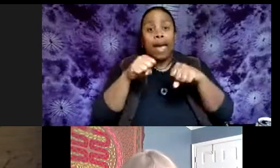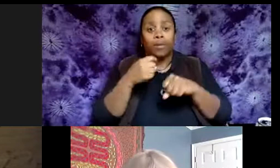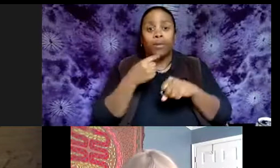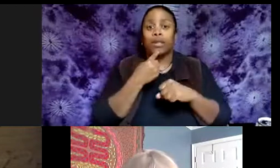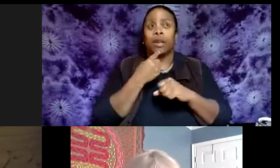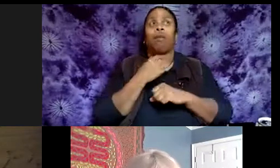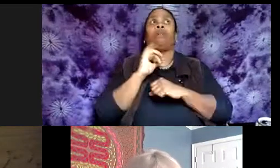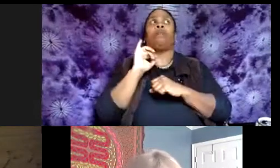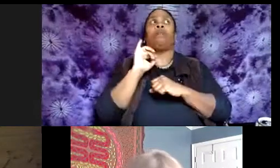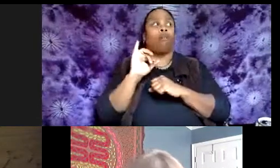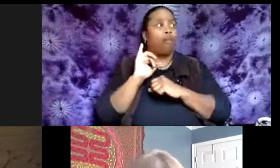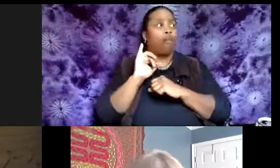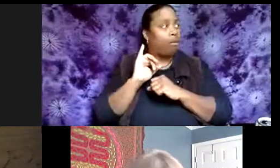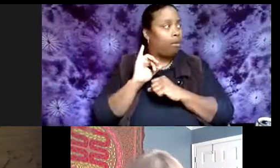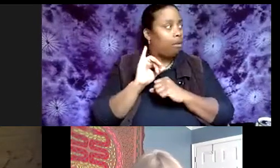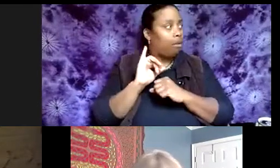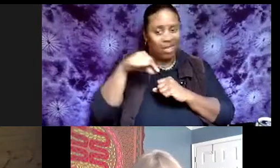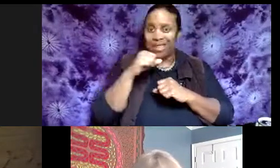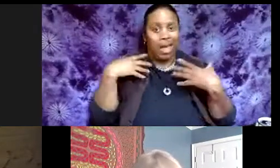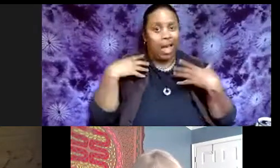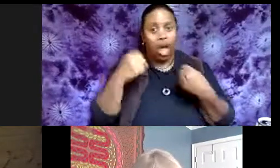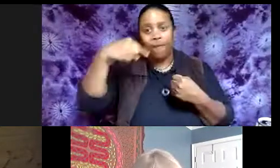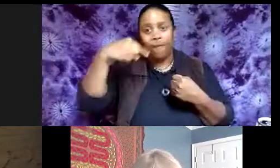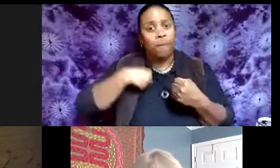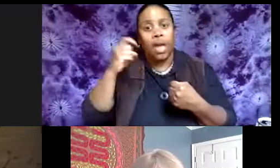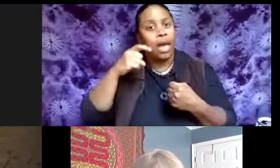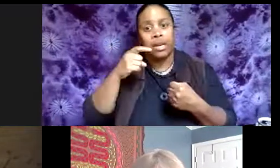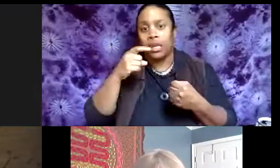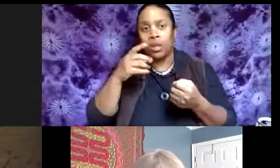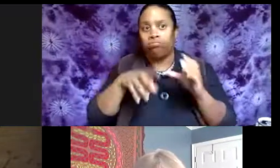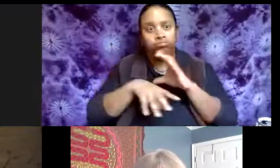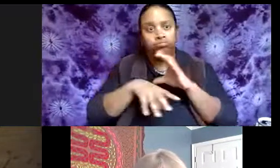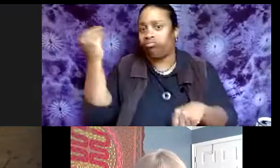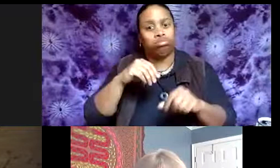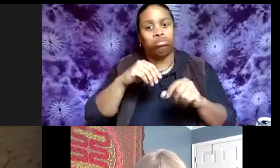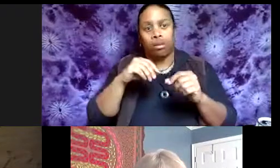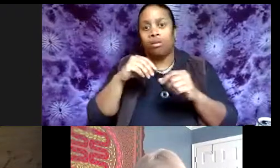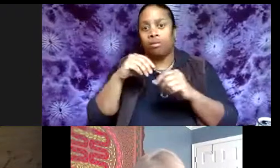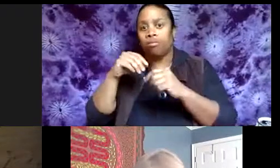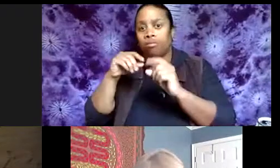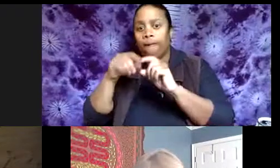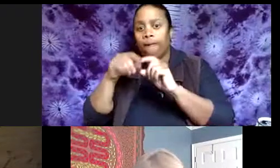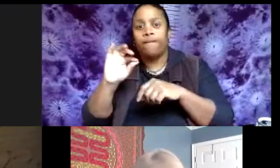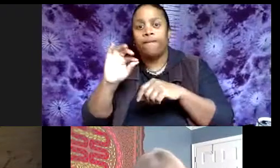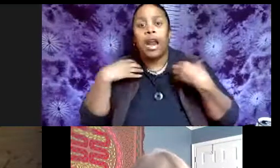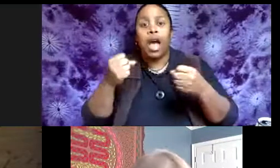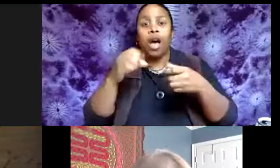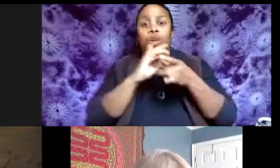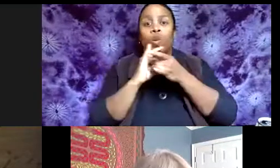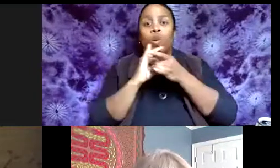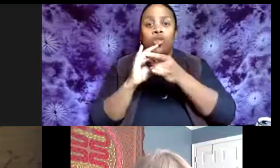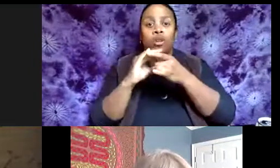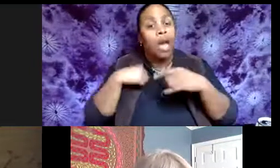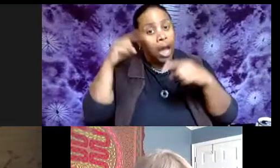when you're able to say, okay, this is not healthy for me, I need to move on to healthy relationships. I agree with the others who've already said